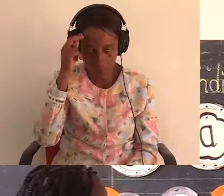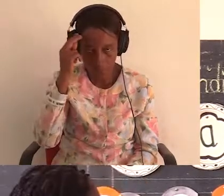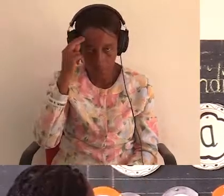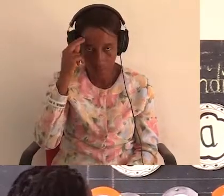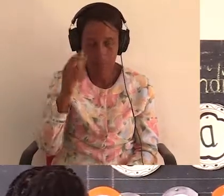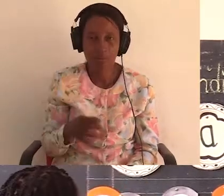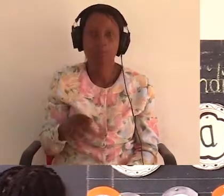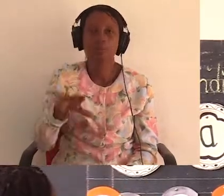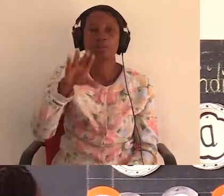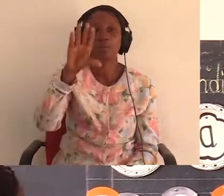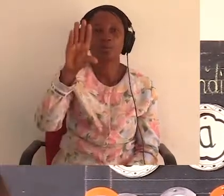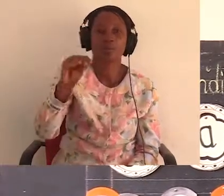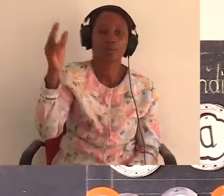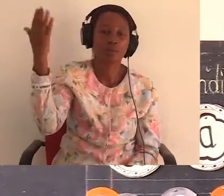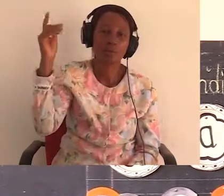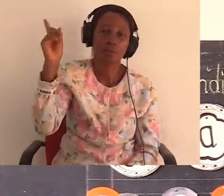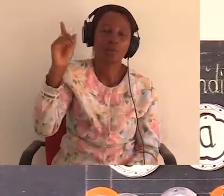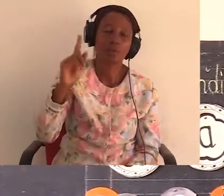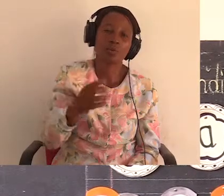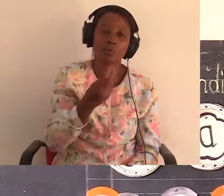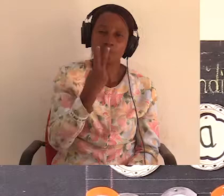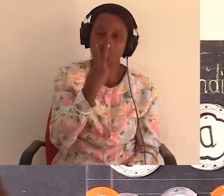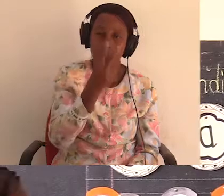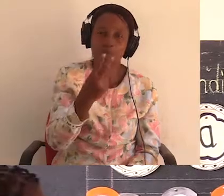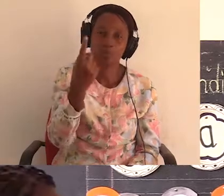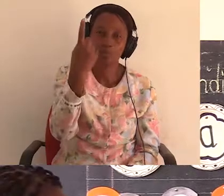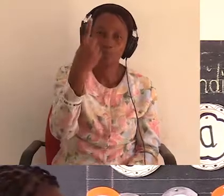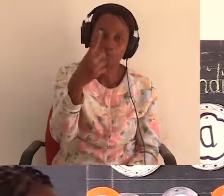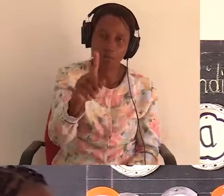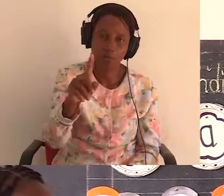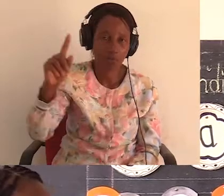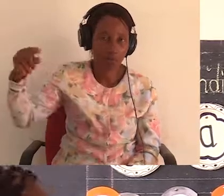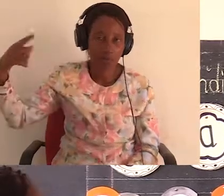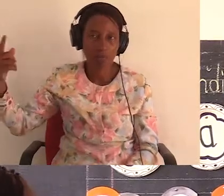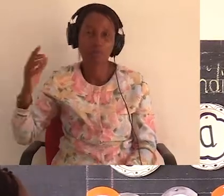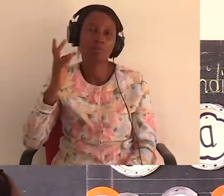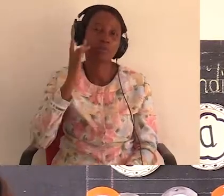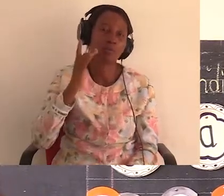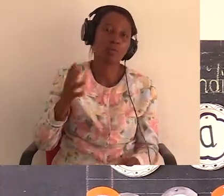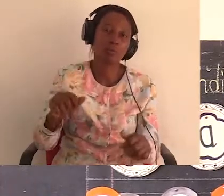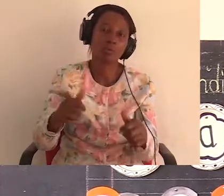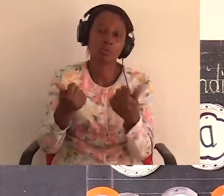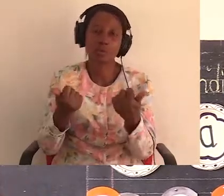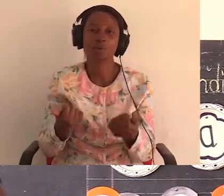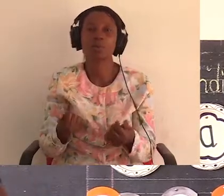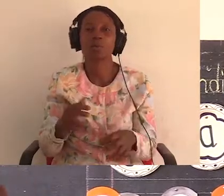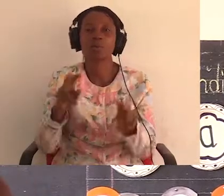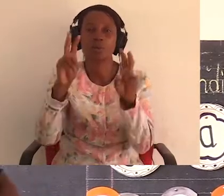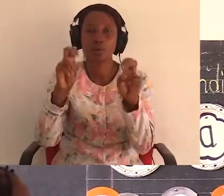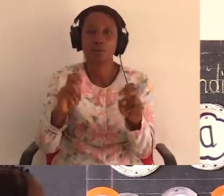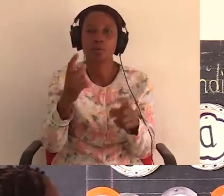have done what? We have looked at the first sounds when we started our lessons, the first